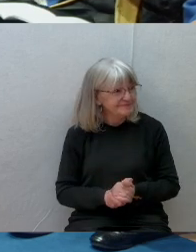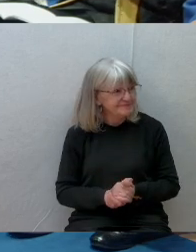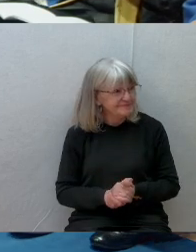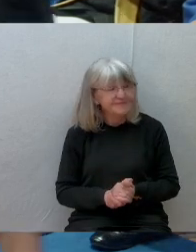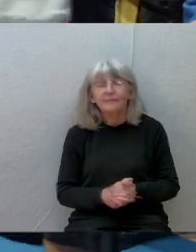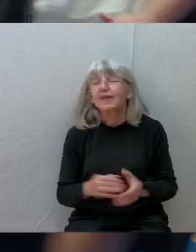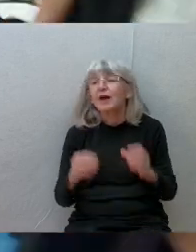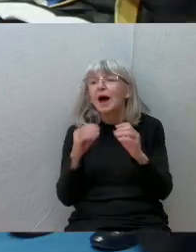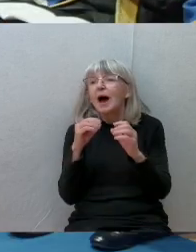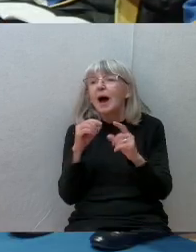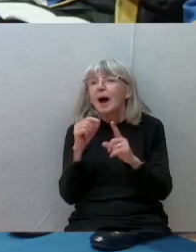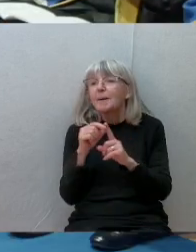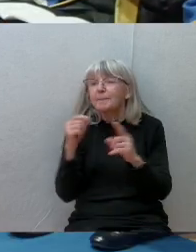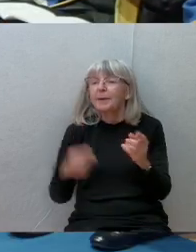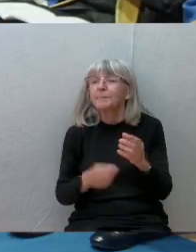Phoebe MacDonald.